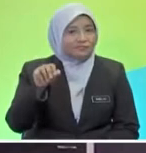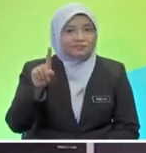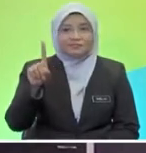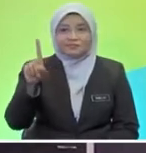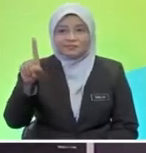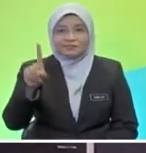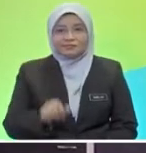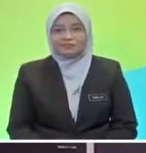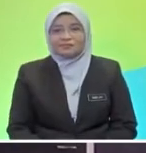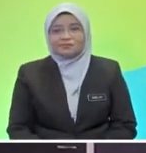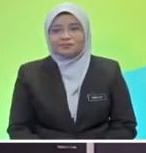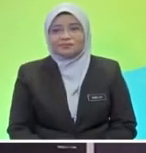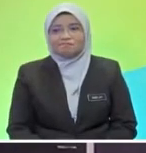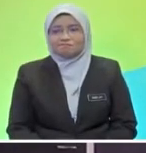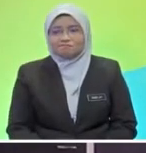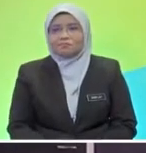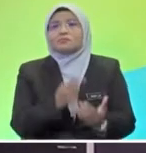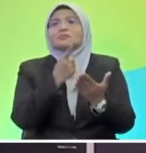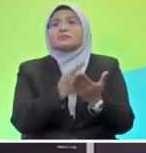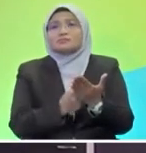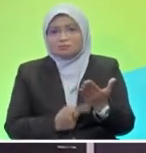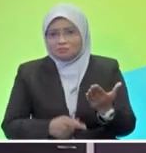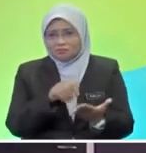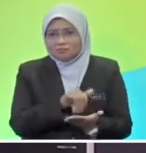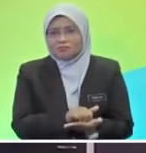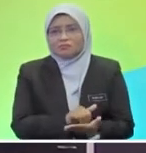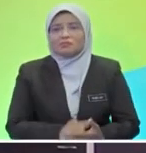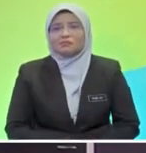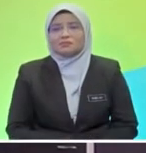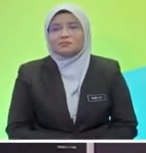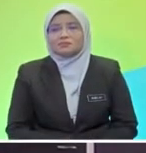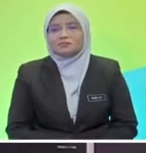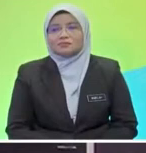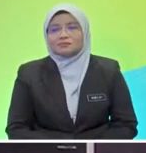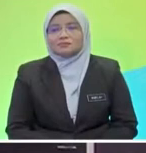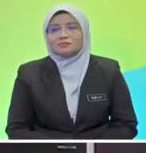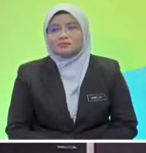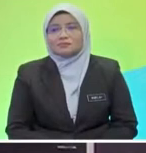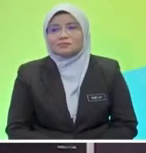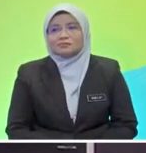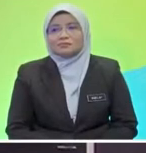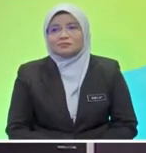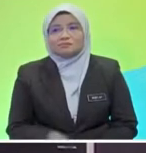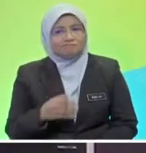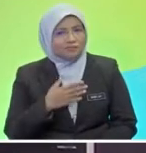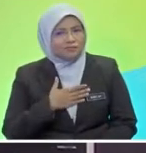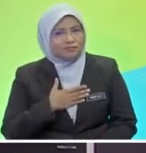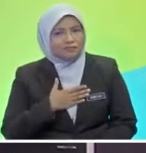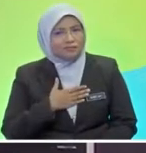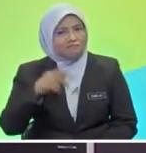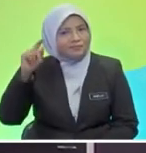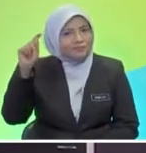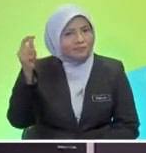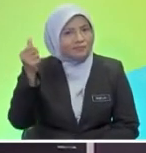top one. Okay. What is this? What do you think this is? Teacher, I think this is snap